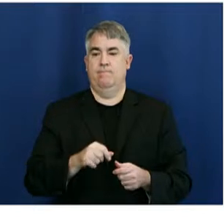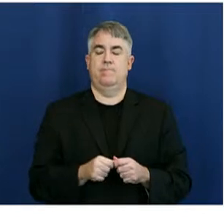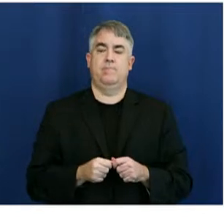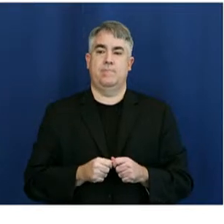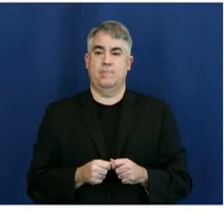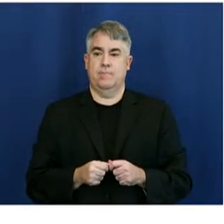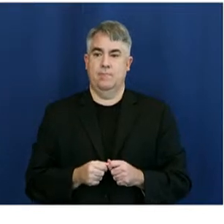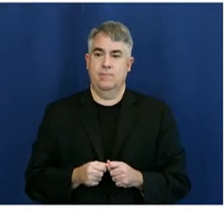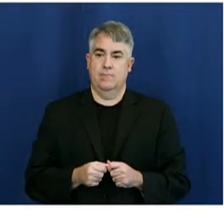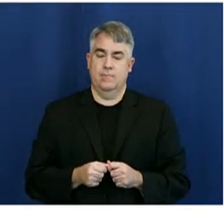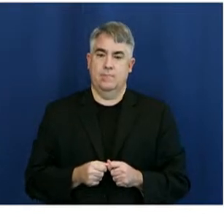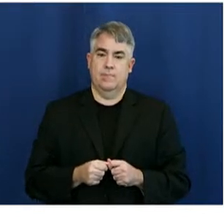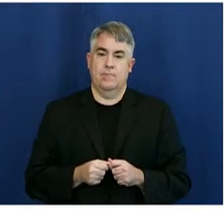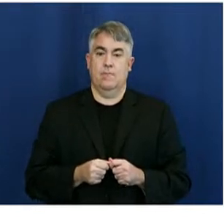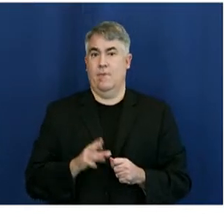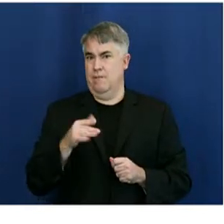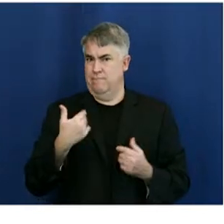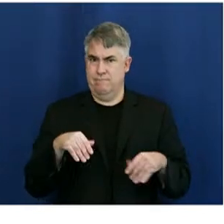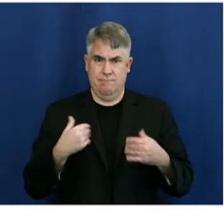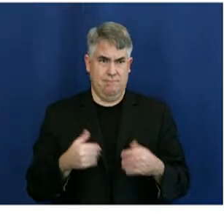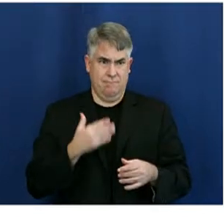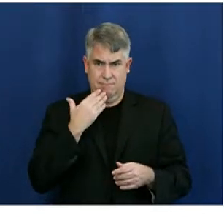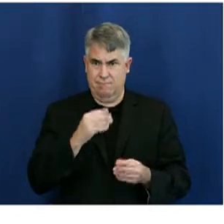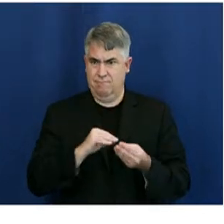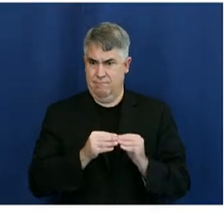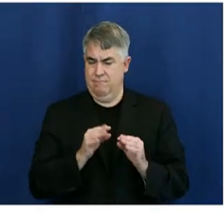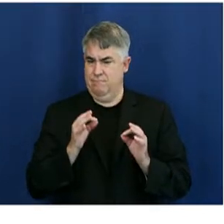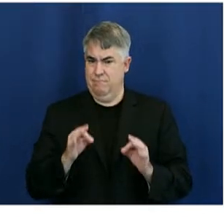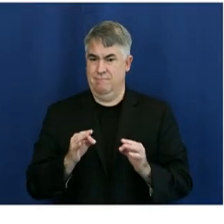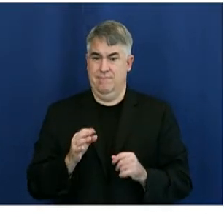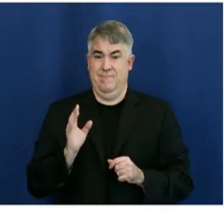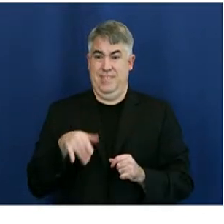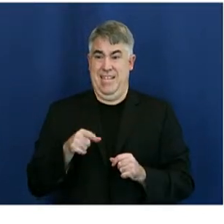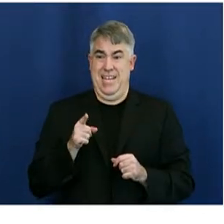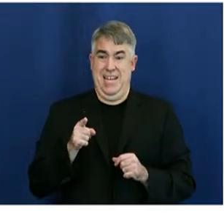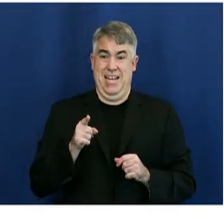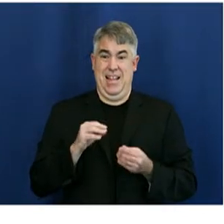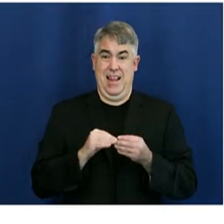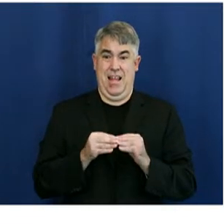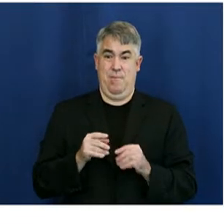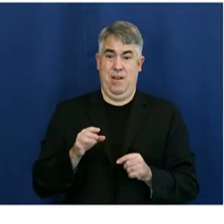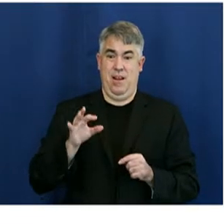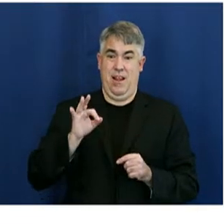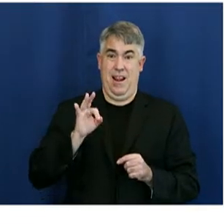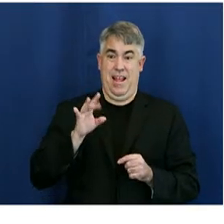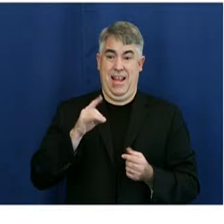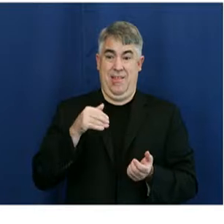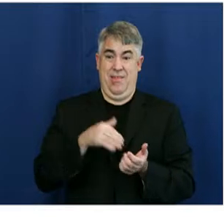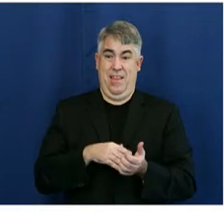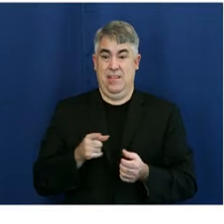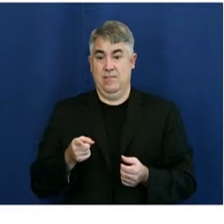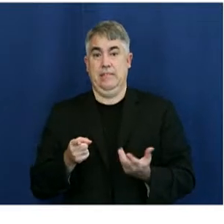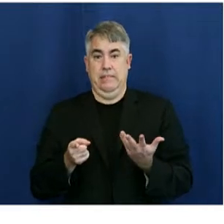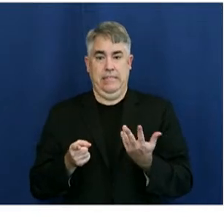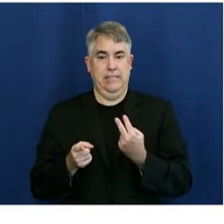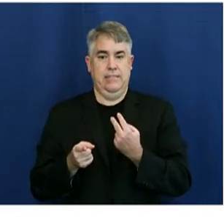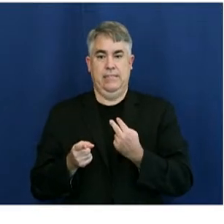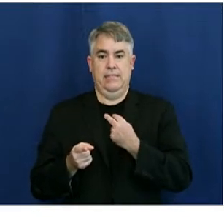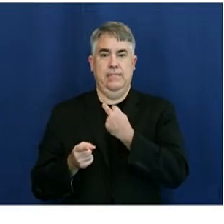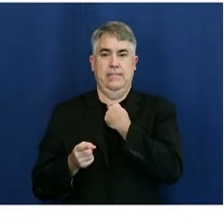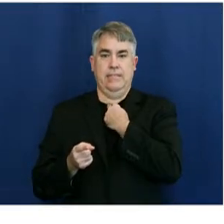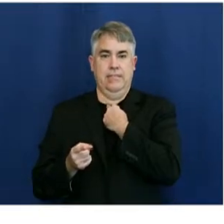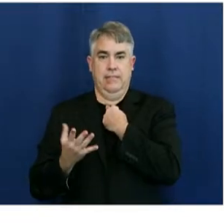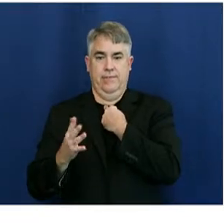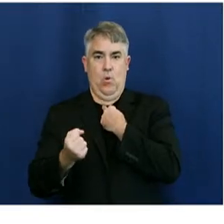coming on the way. And again, this is where you see we're running very, very lean in terms of dosages that are available